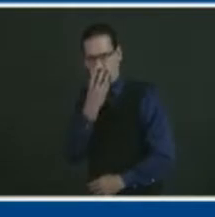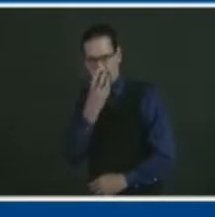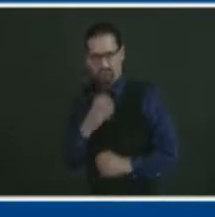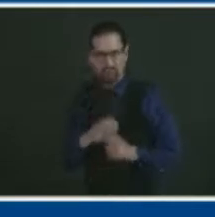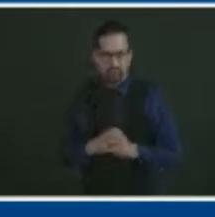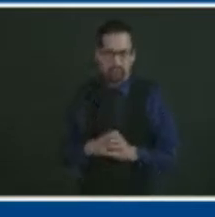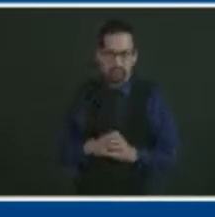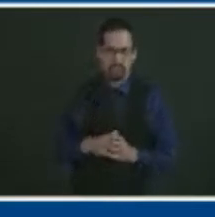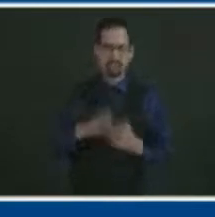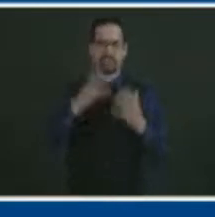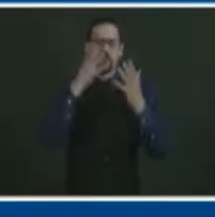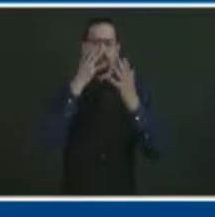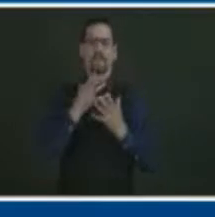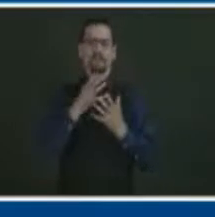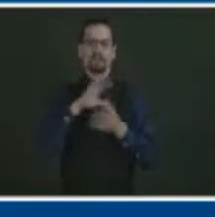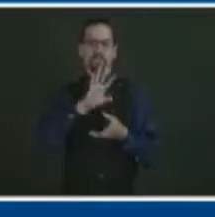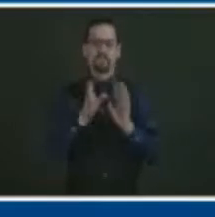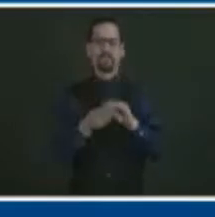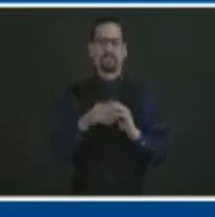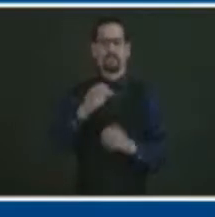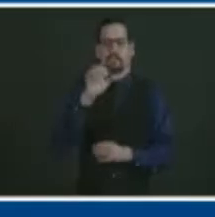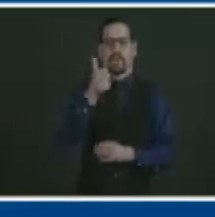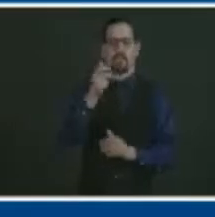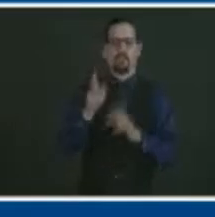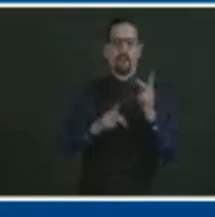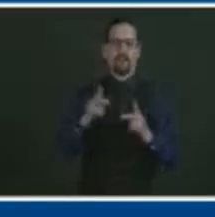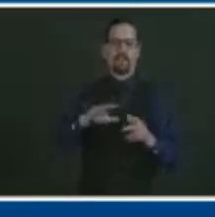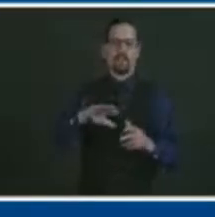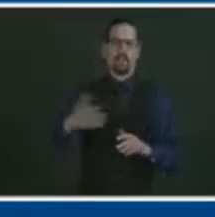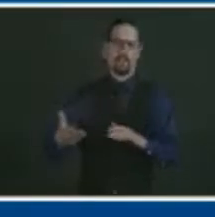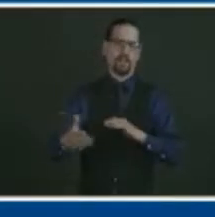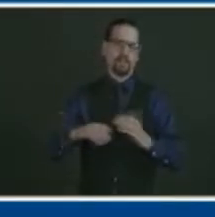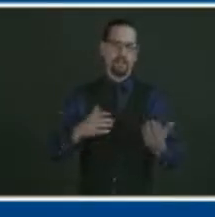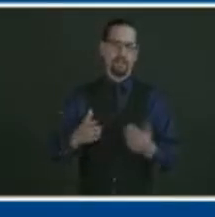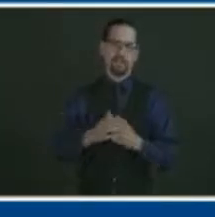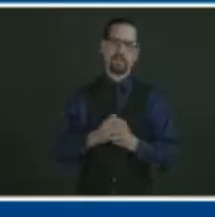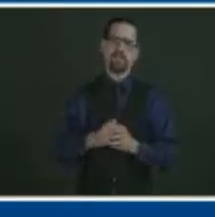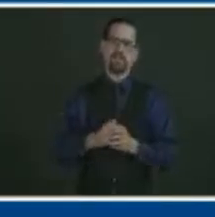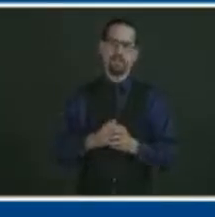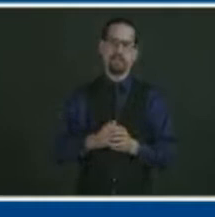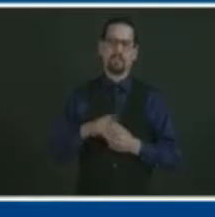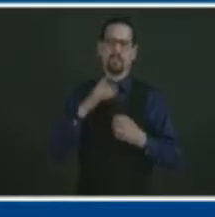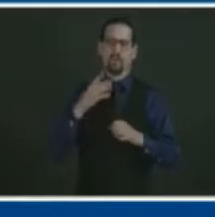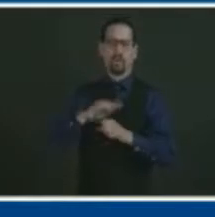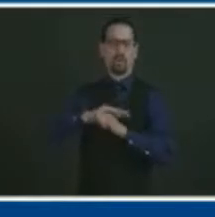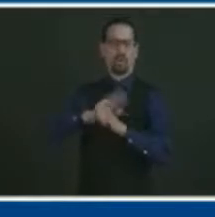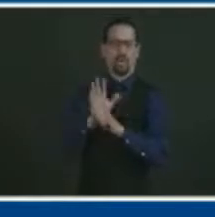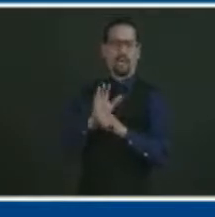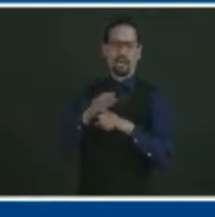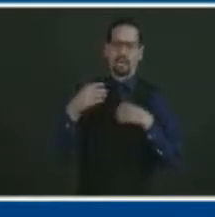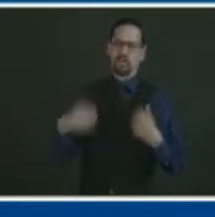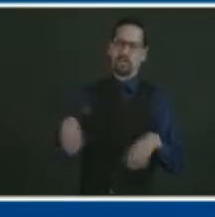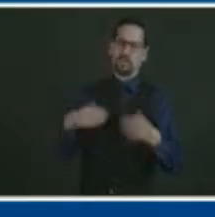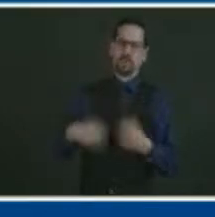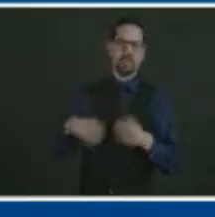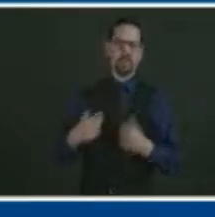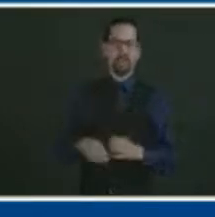Sadly, we have 10 additional COVID-19 associated fatalities to report today.